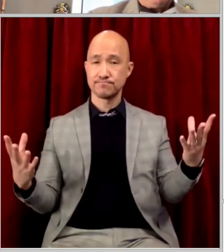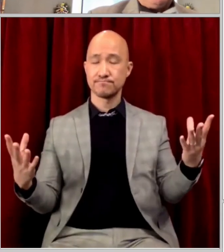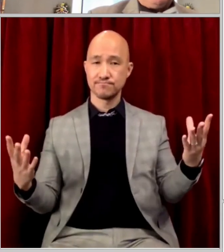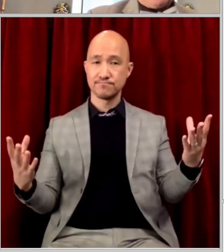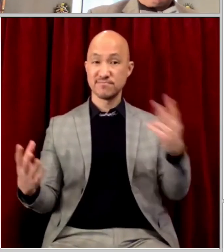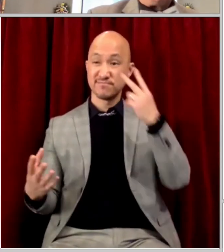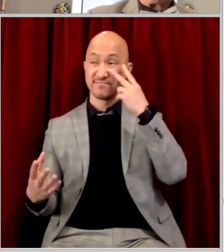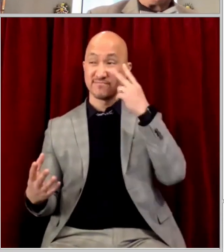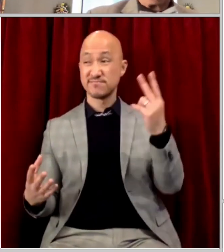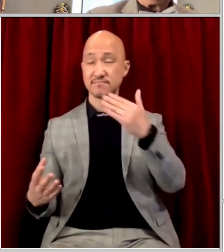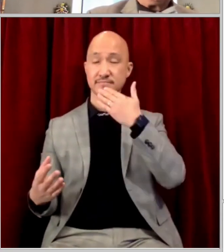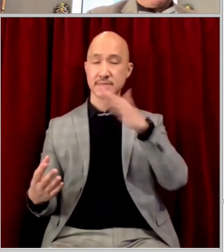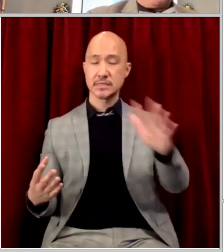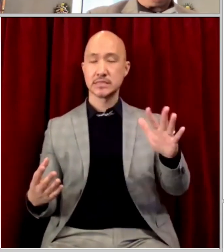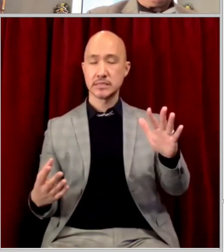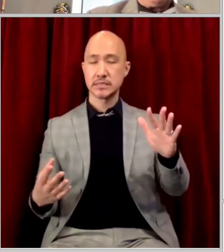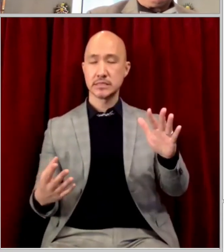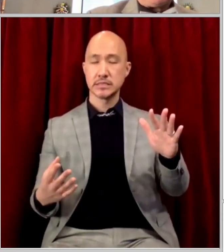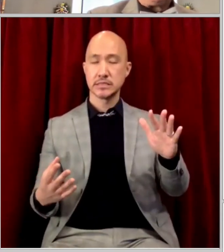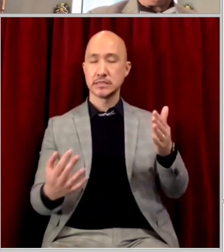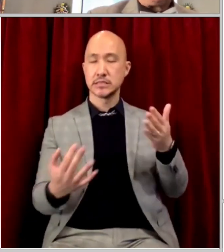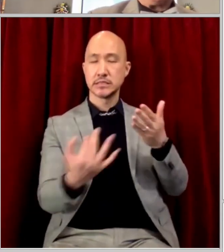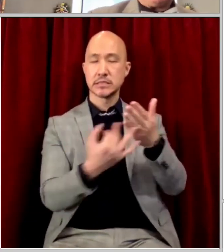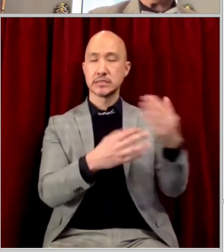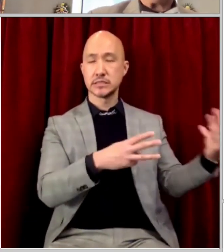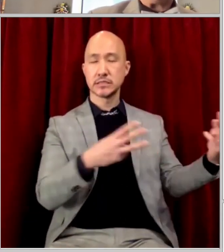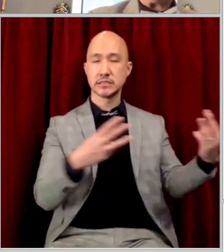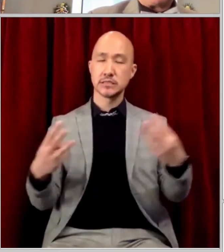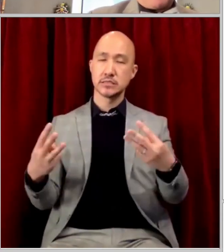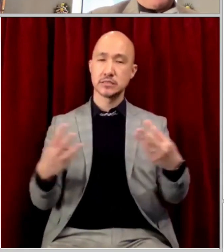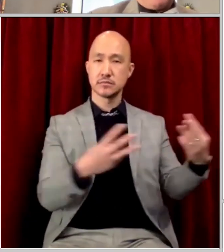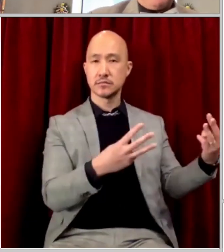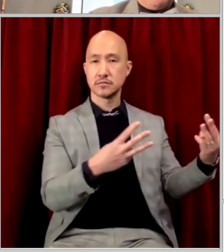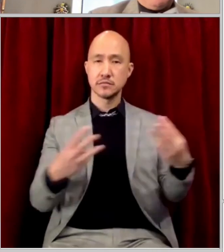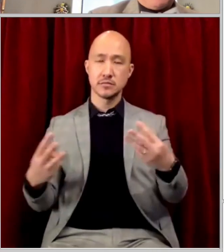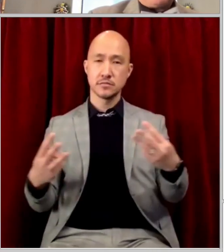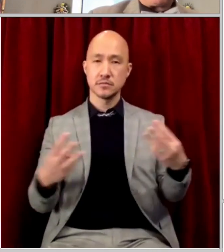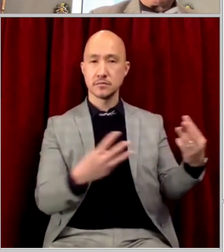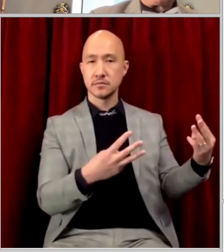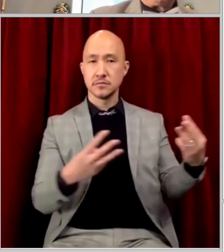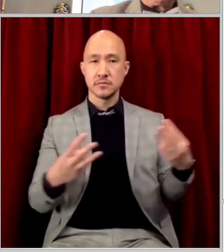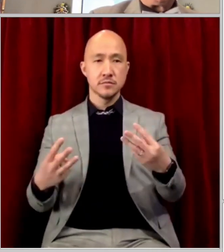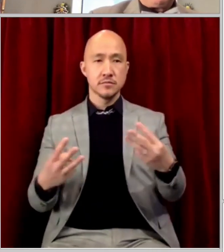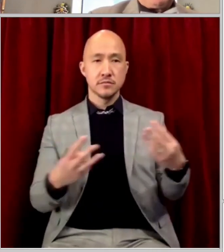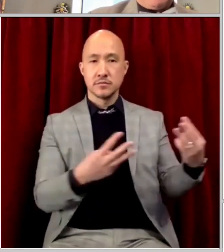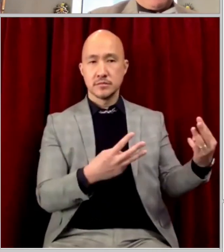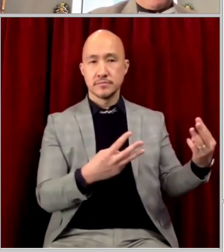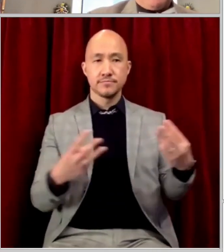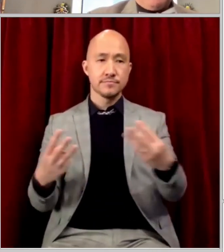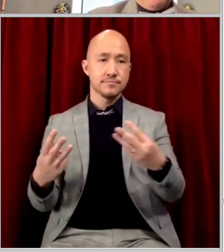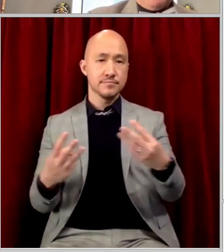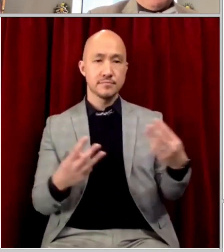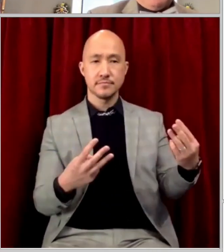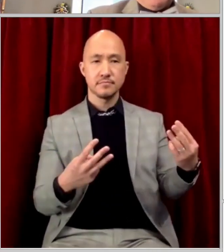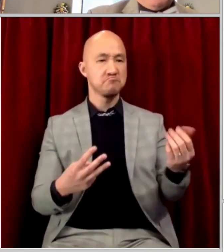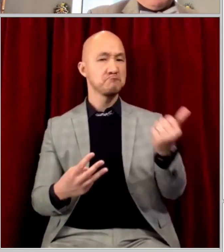situations. And we pray that the light that we can collectively shine, as our brother was speaking